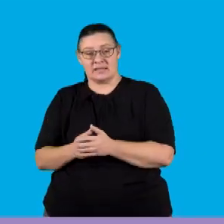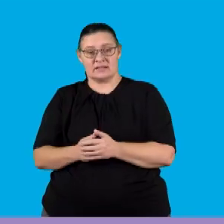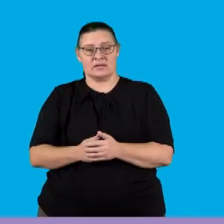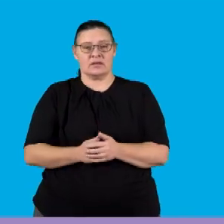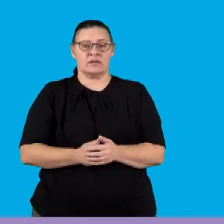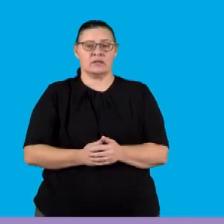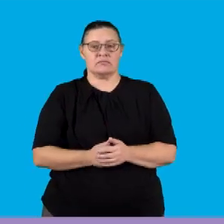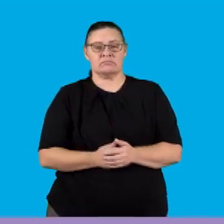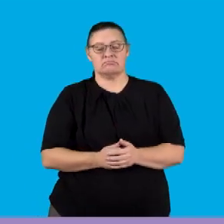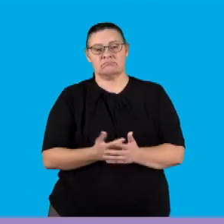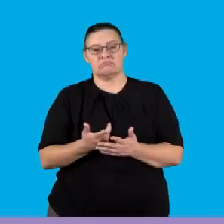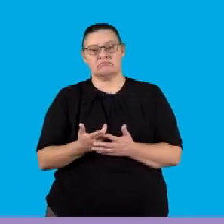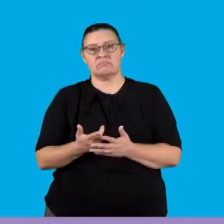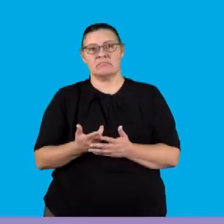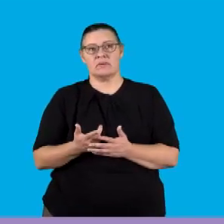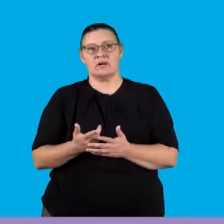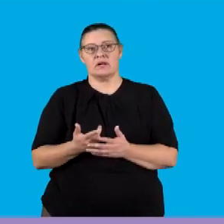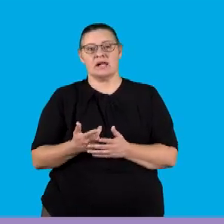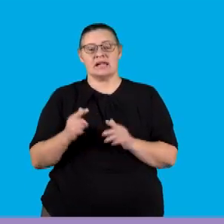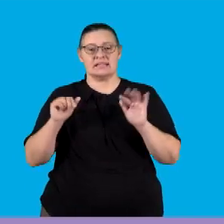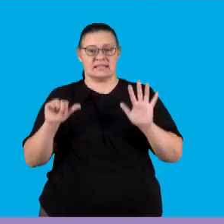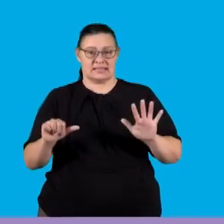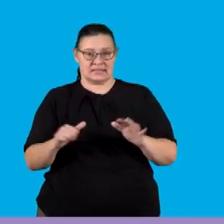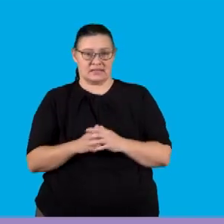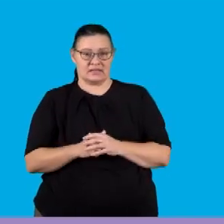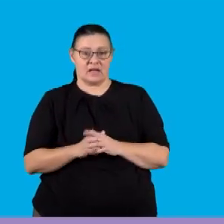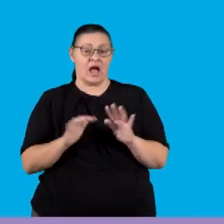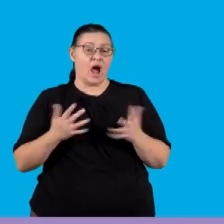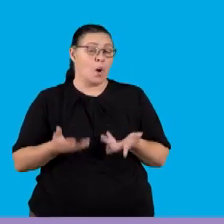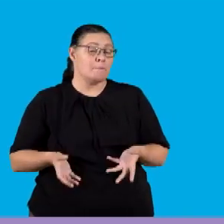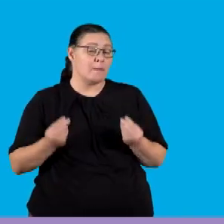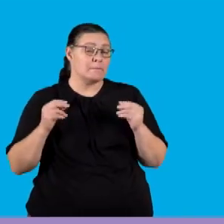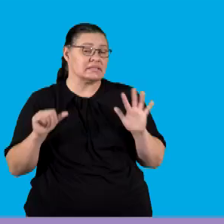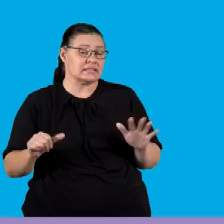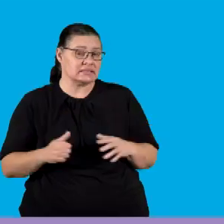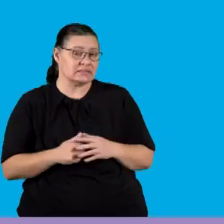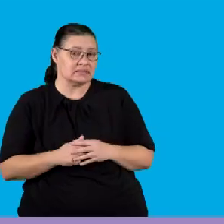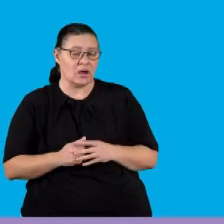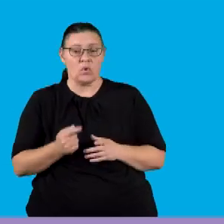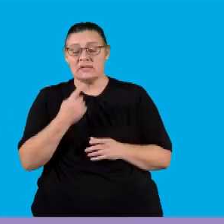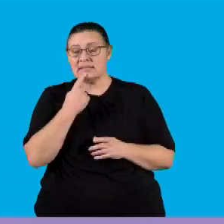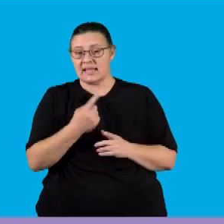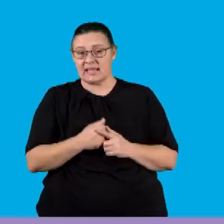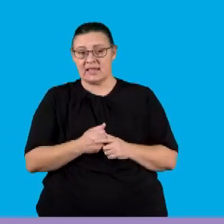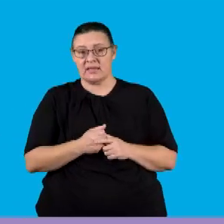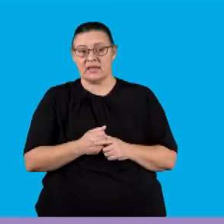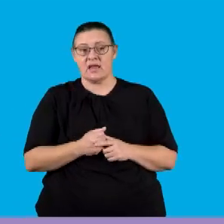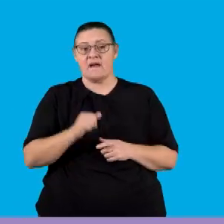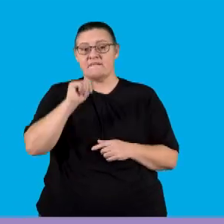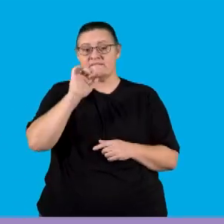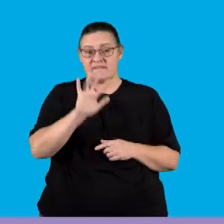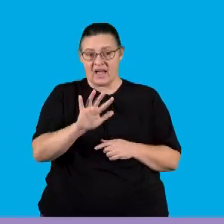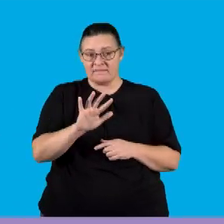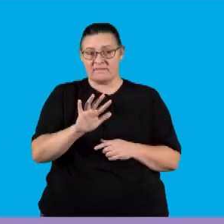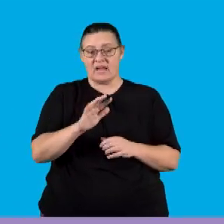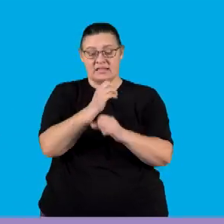and our answer there is going to be a 6. Now, how did we get that 6? We said that it is